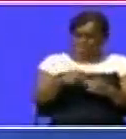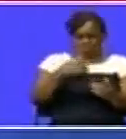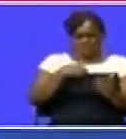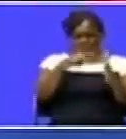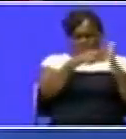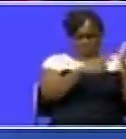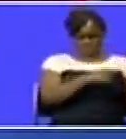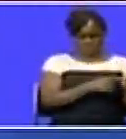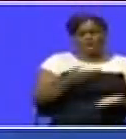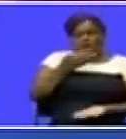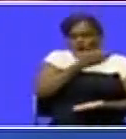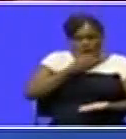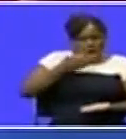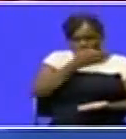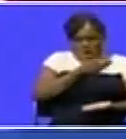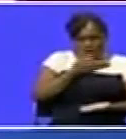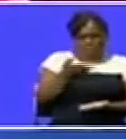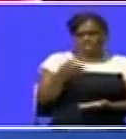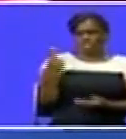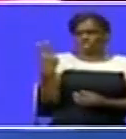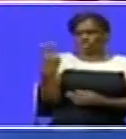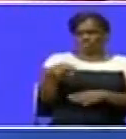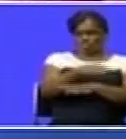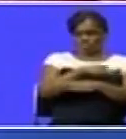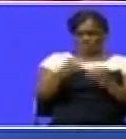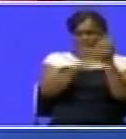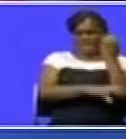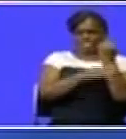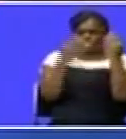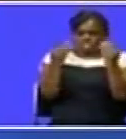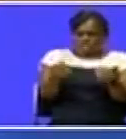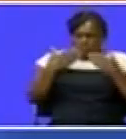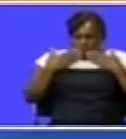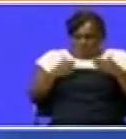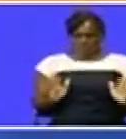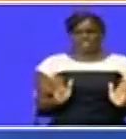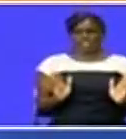matters crude oil that have been plaguing the two nations sorted once and for all.